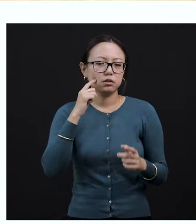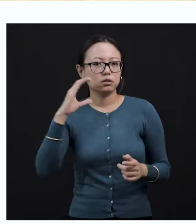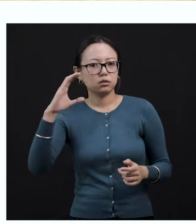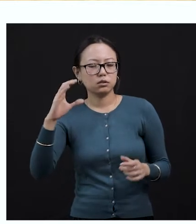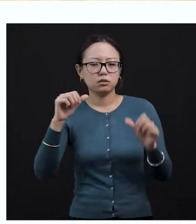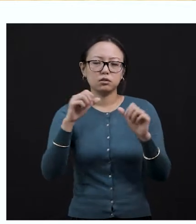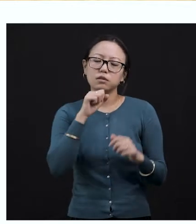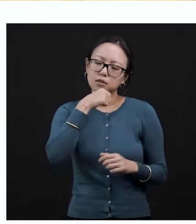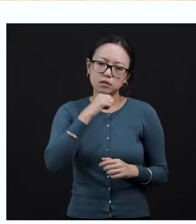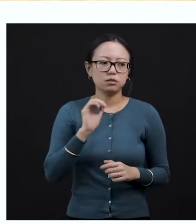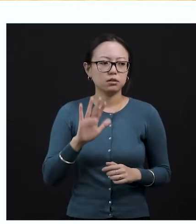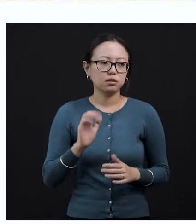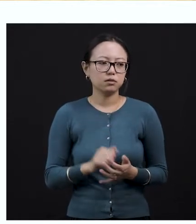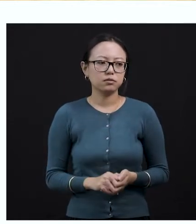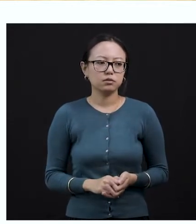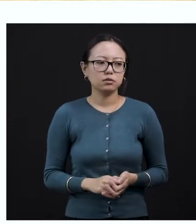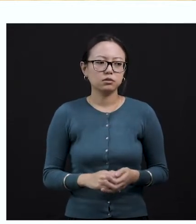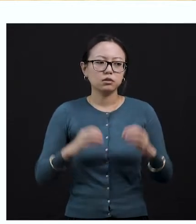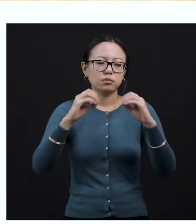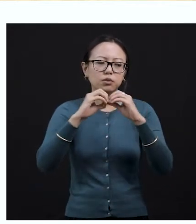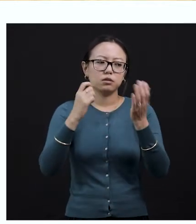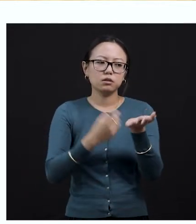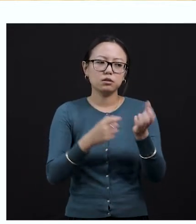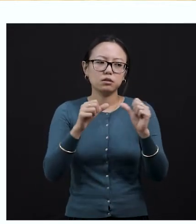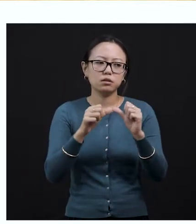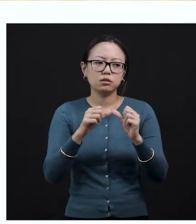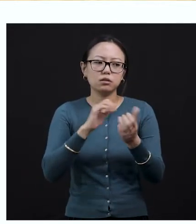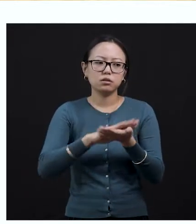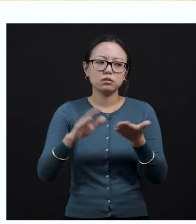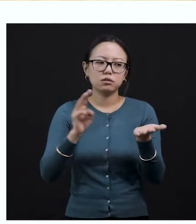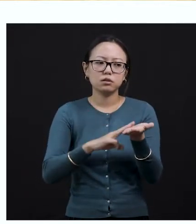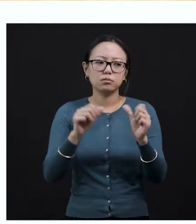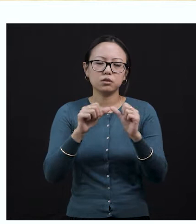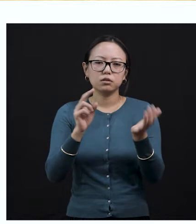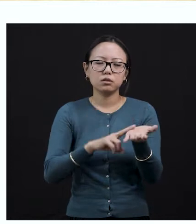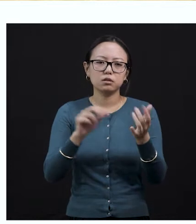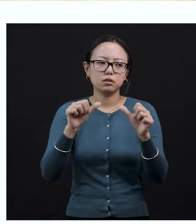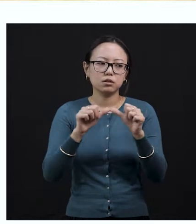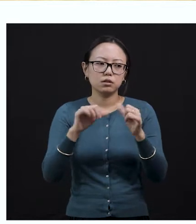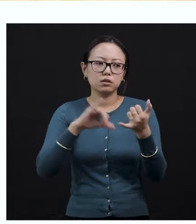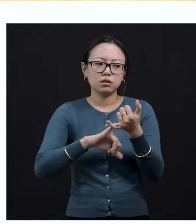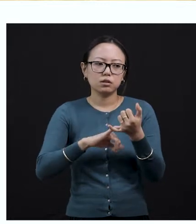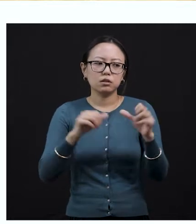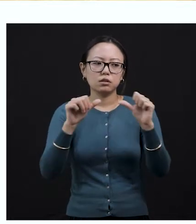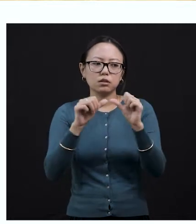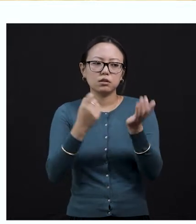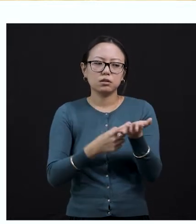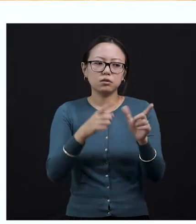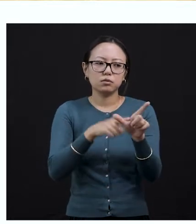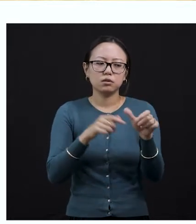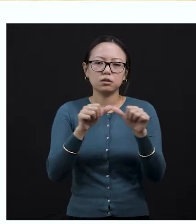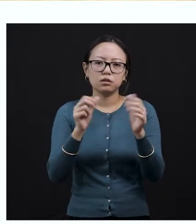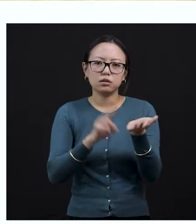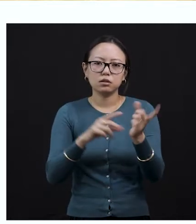Upanishads, and this Ramayana and Mahabharata are the two greatest epics,